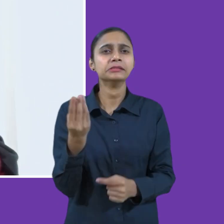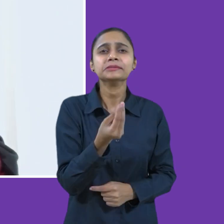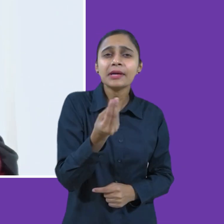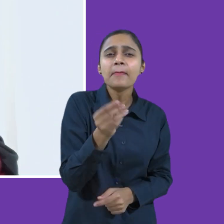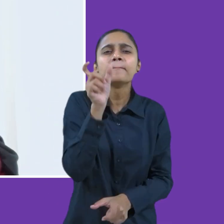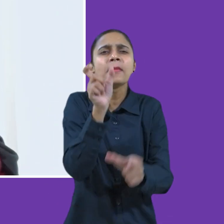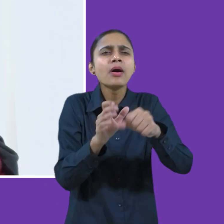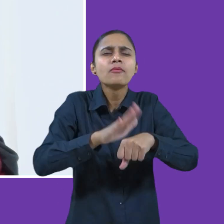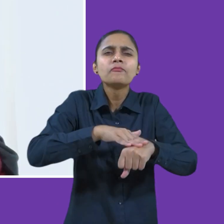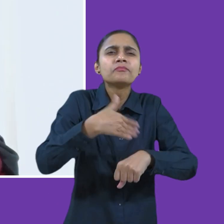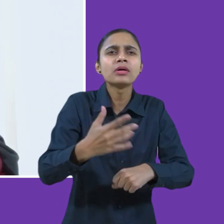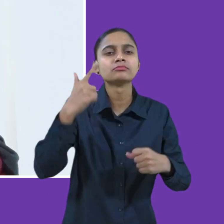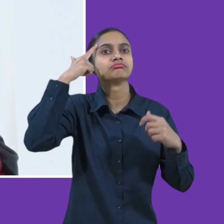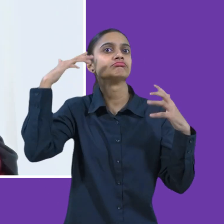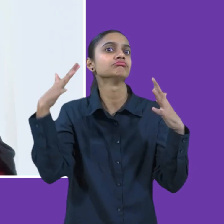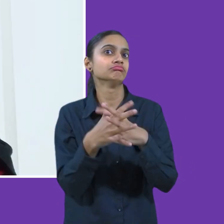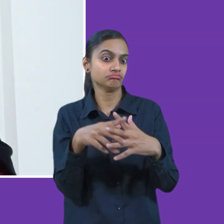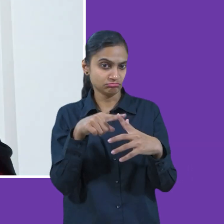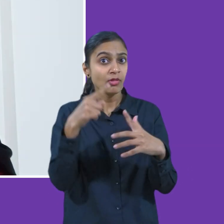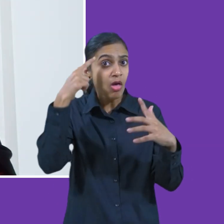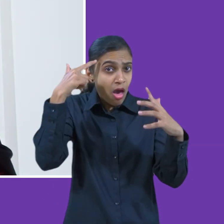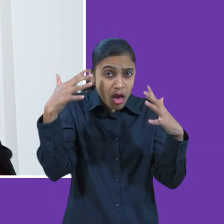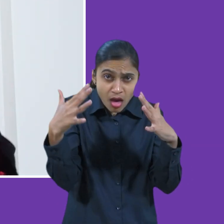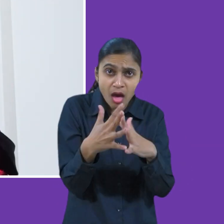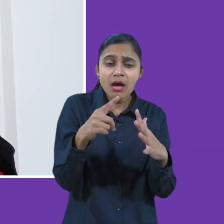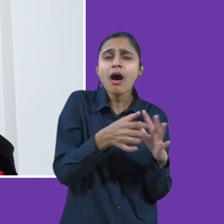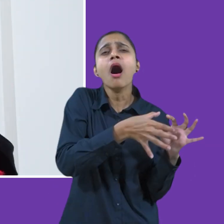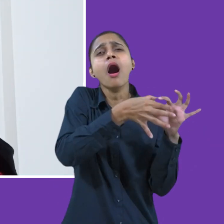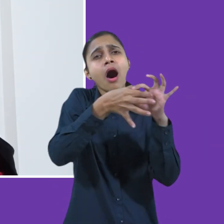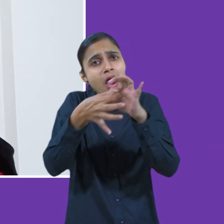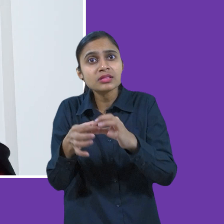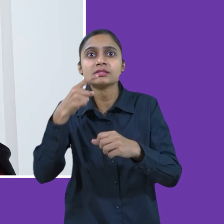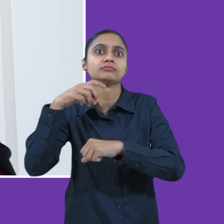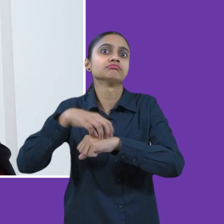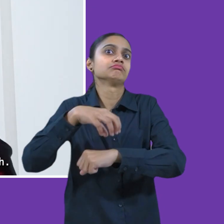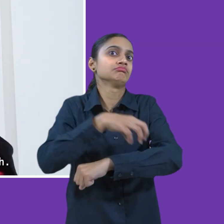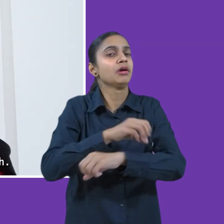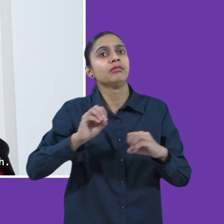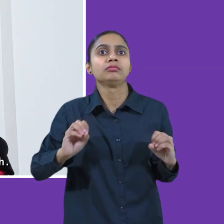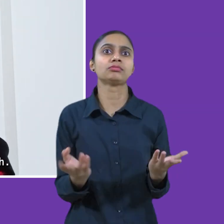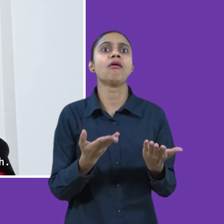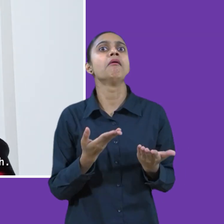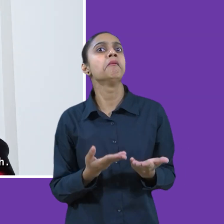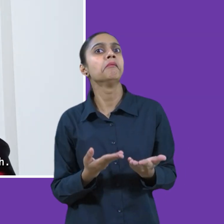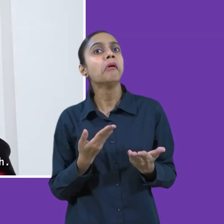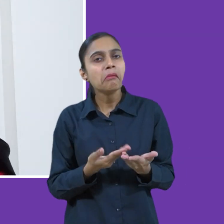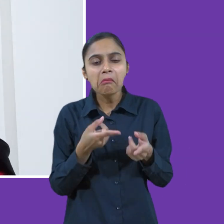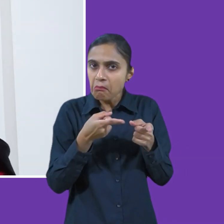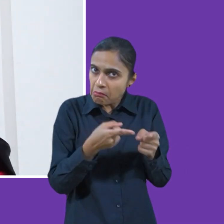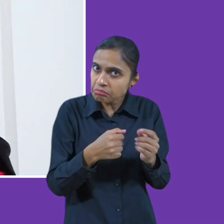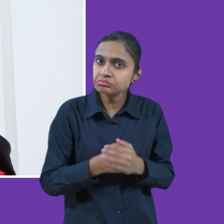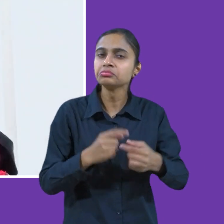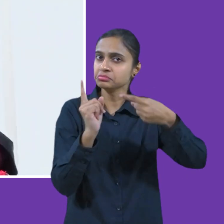cases, people have told, I was under extreme stress, and after that I started noticing a